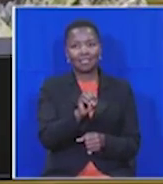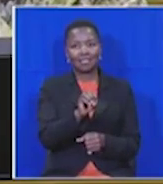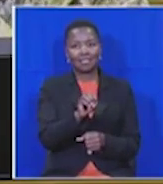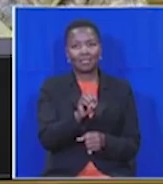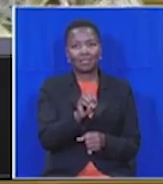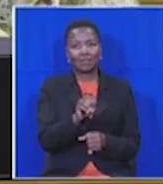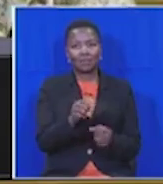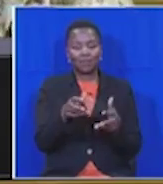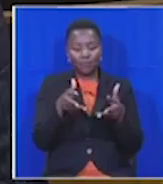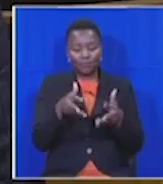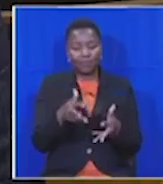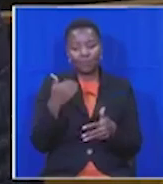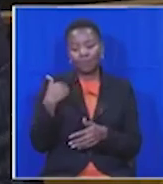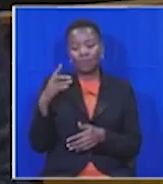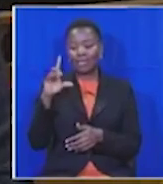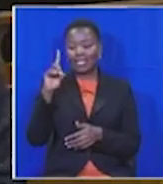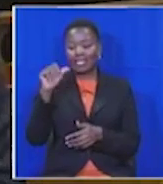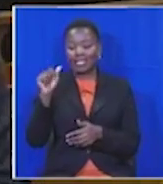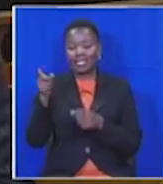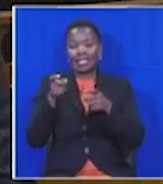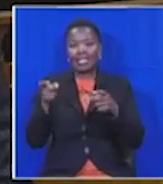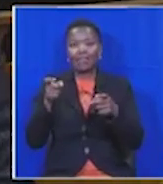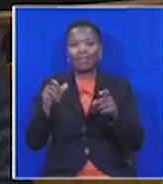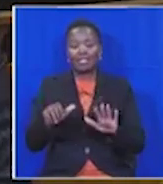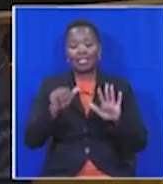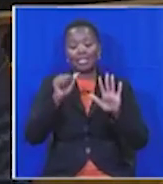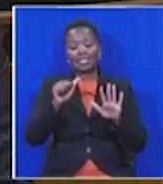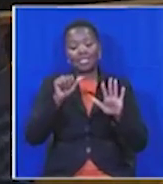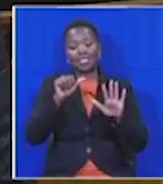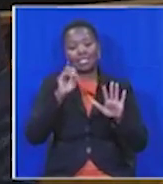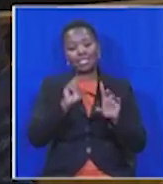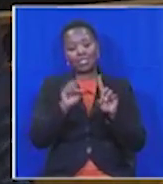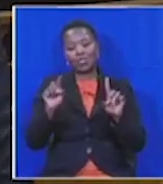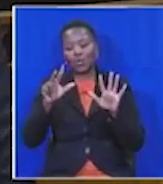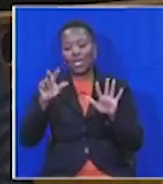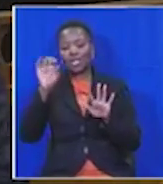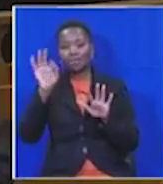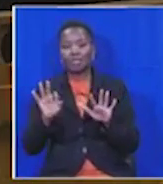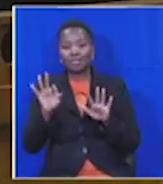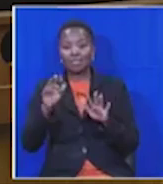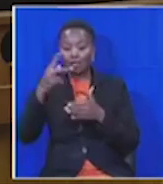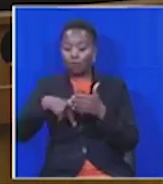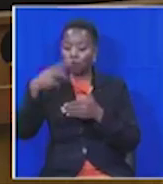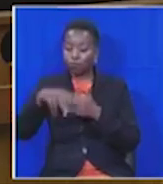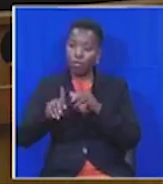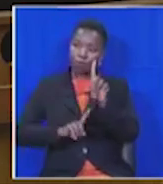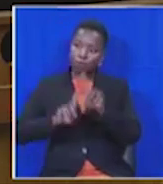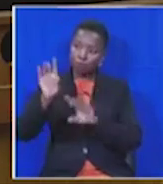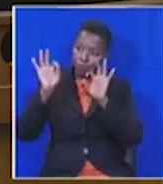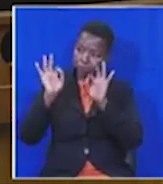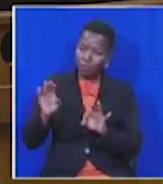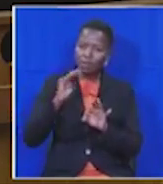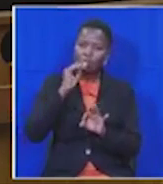Compared to where the DA governs, where 60 to 80% of projects are successful. Exactly the mirrored